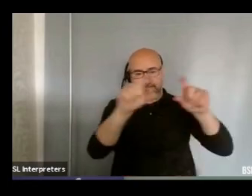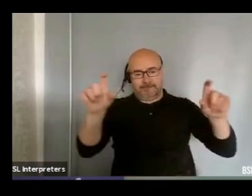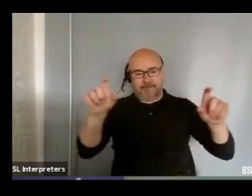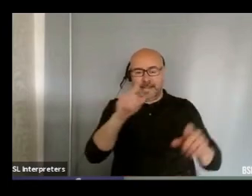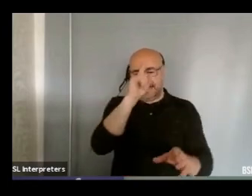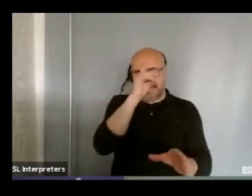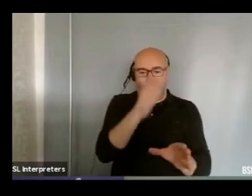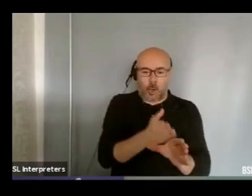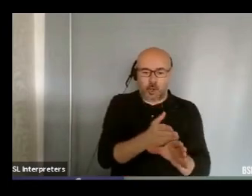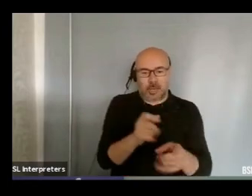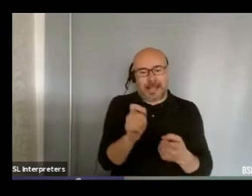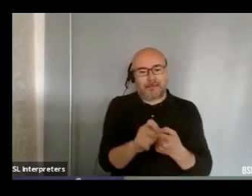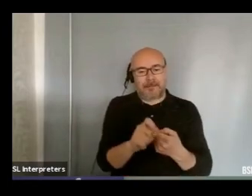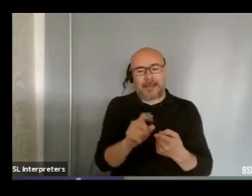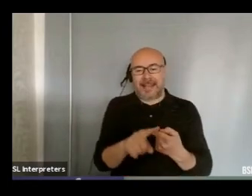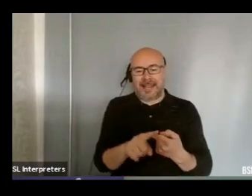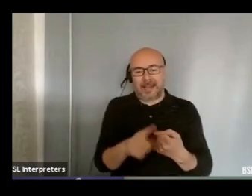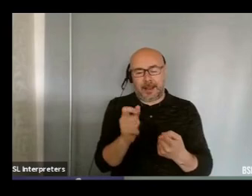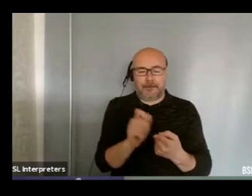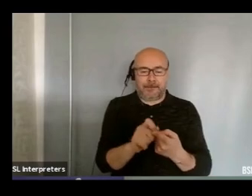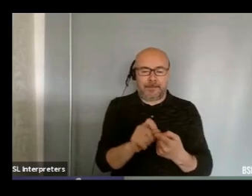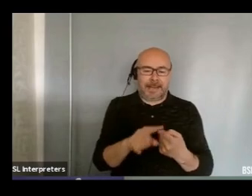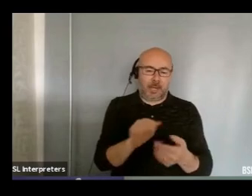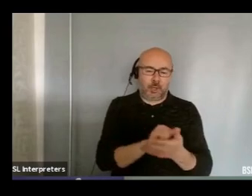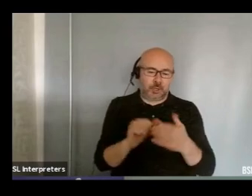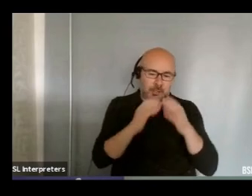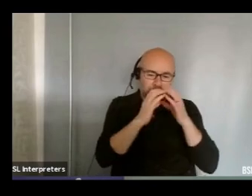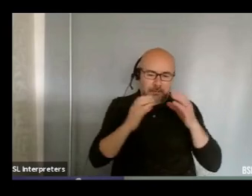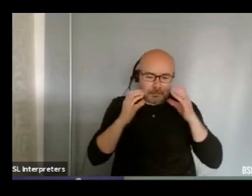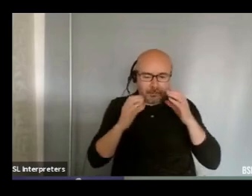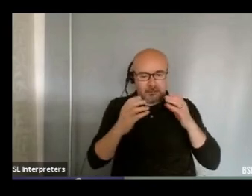psychological PPE. And I'm asking everybody when